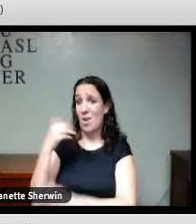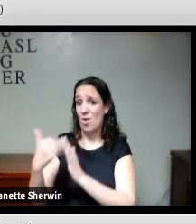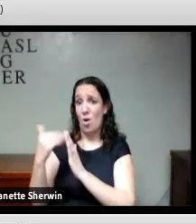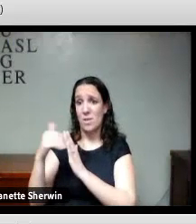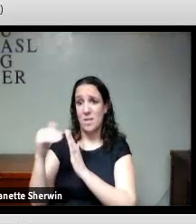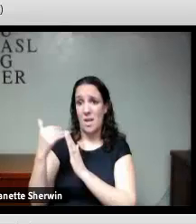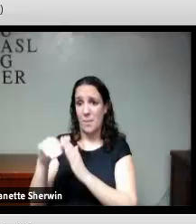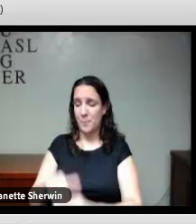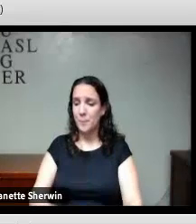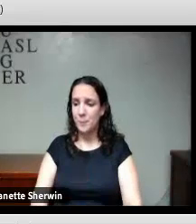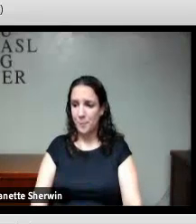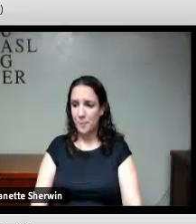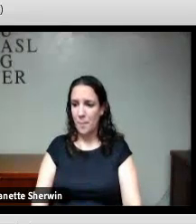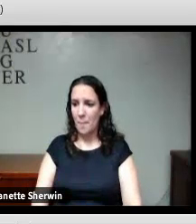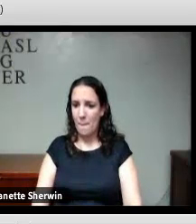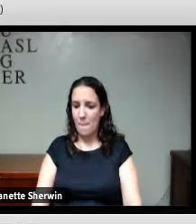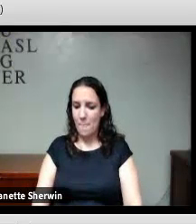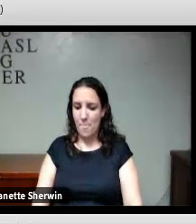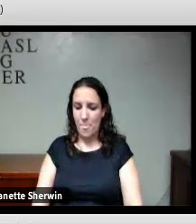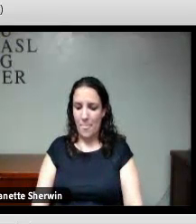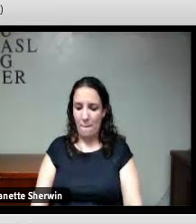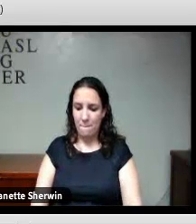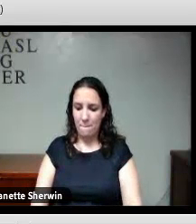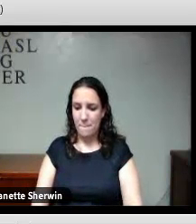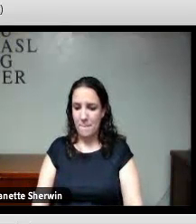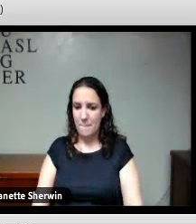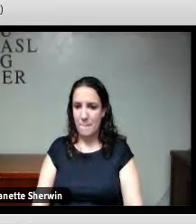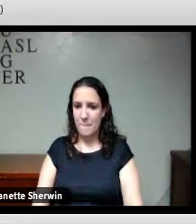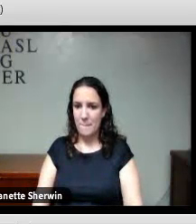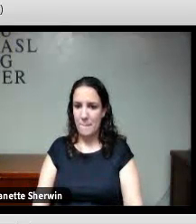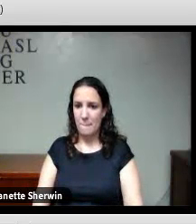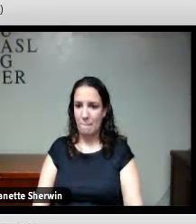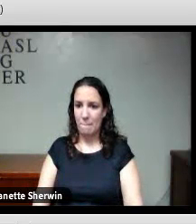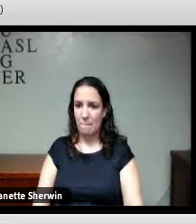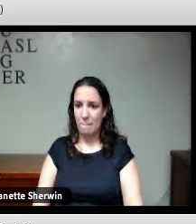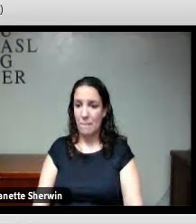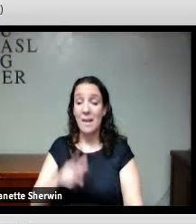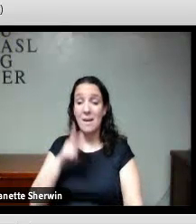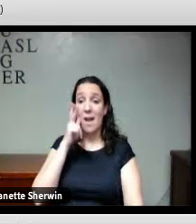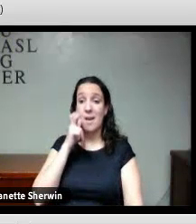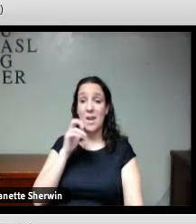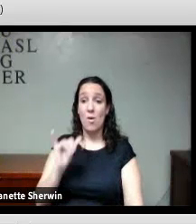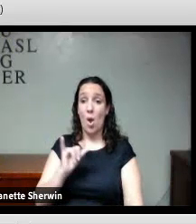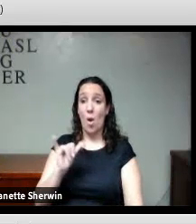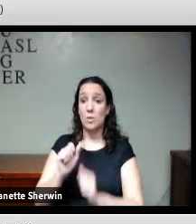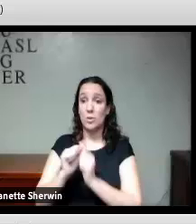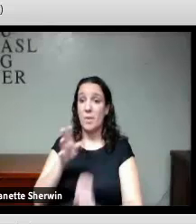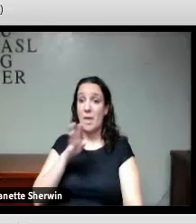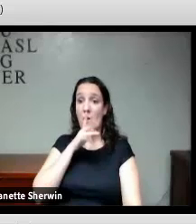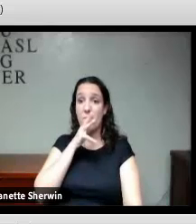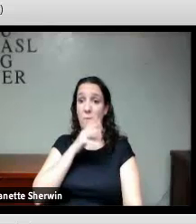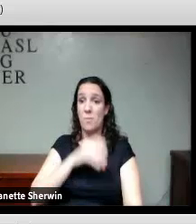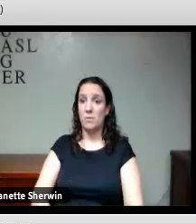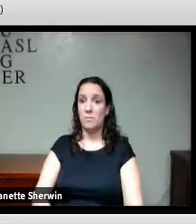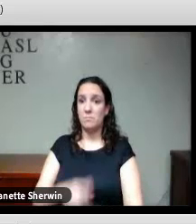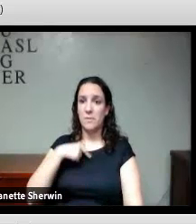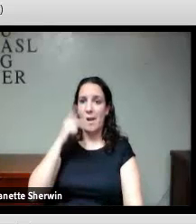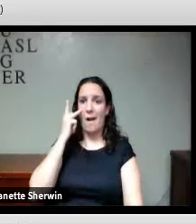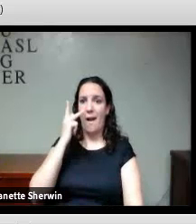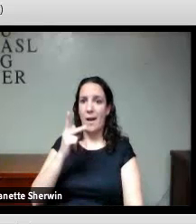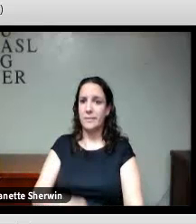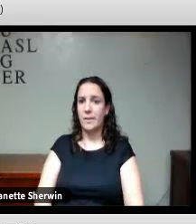And I hear it done without verbal acknowledgement that the coworker was at fault. I see the rolling of the